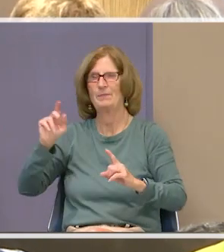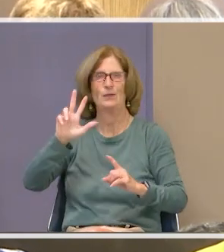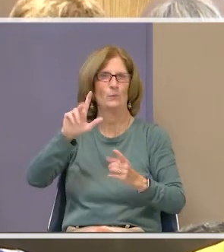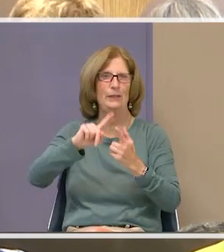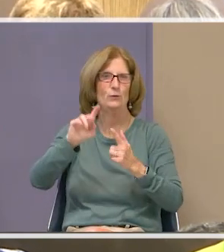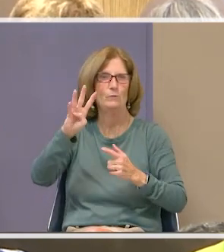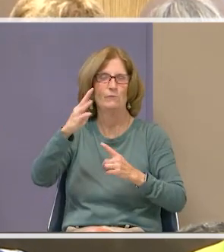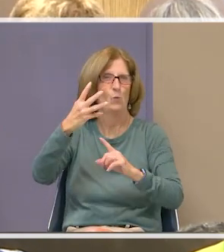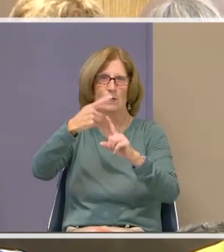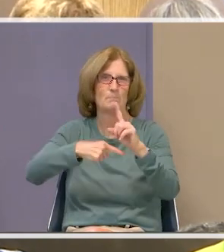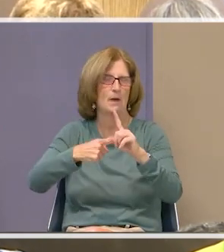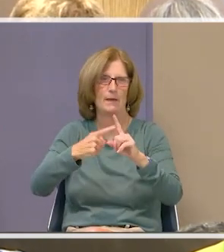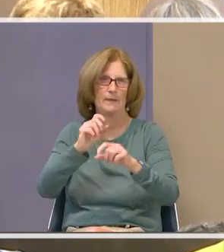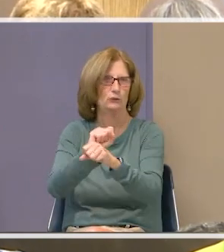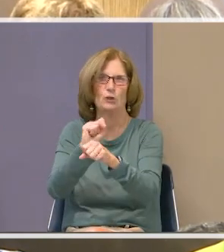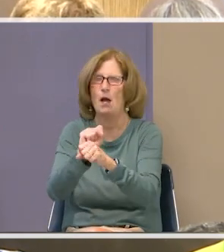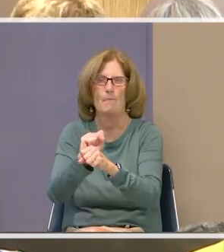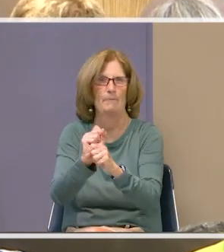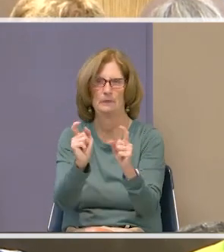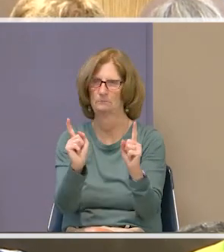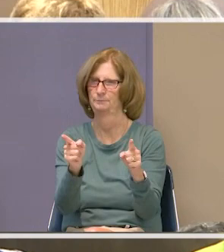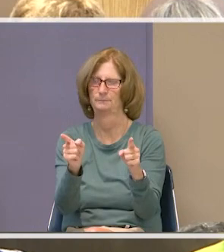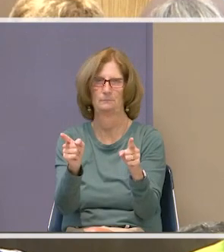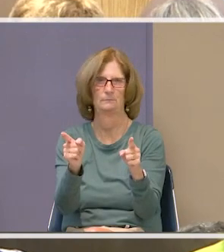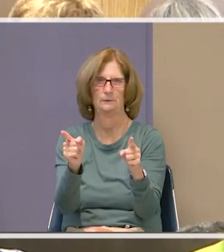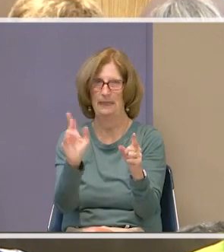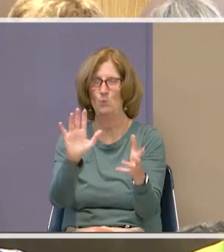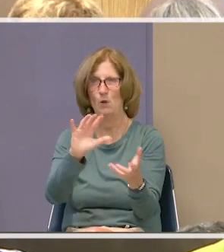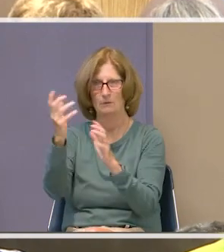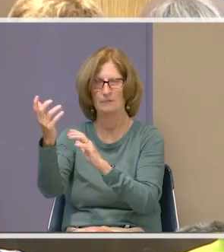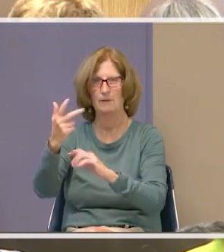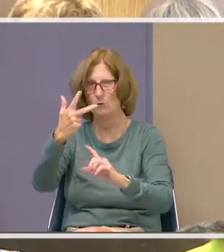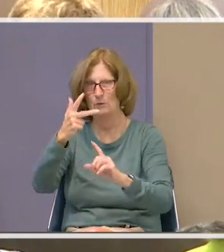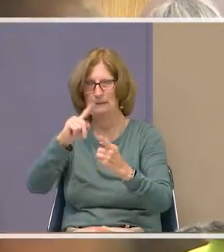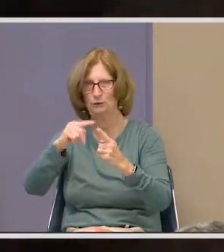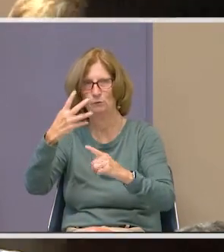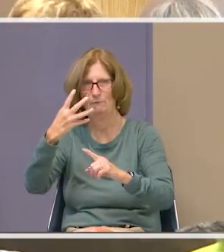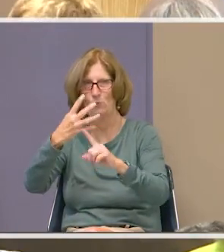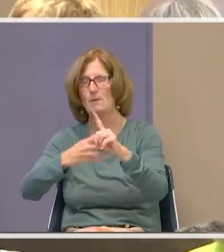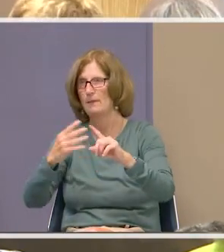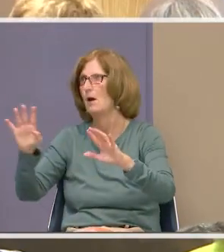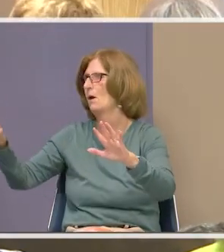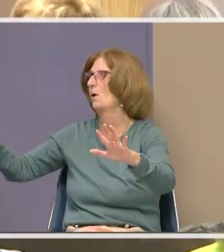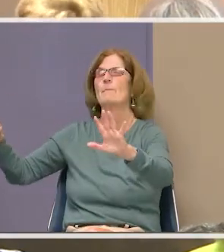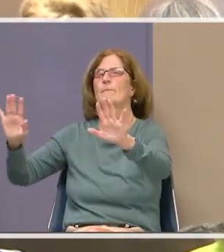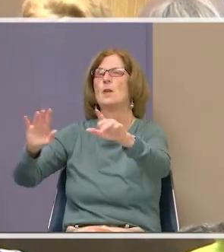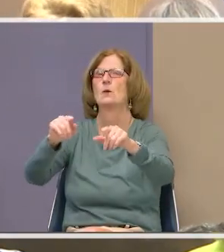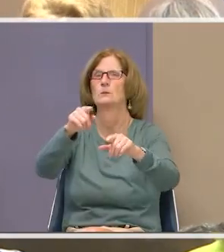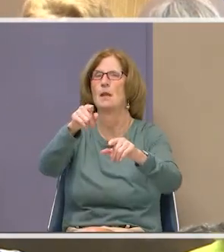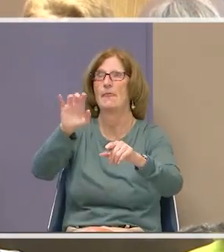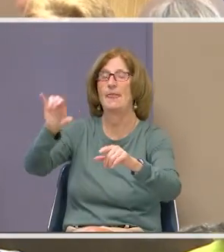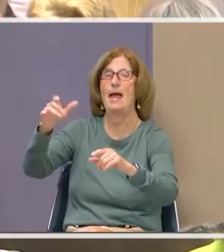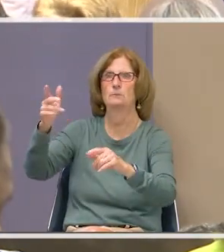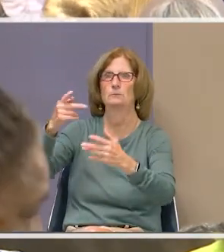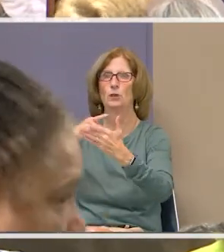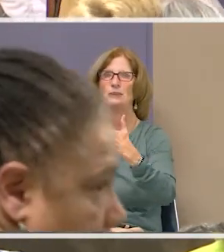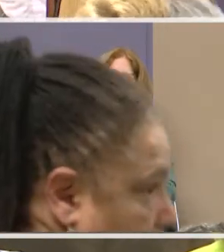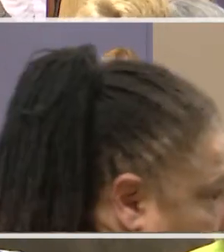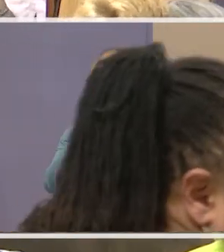month job. It's a 3 to 4 month disruption. So I get your concern. That's years away.